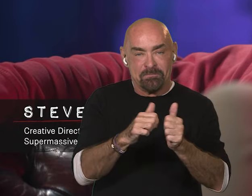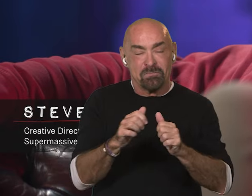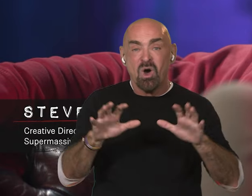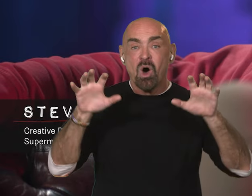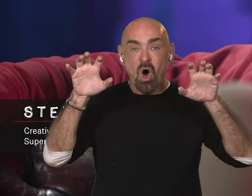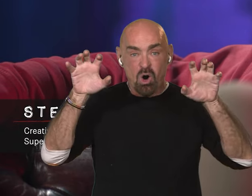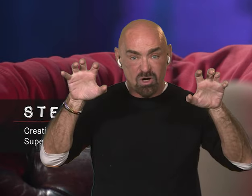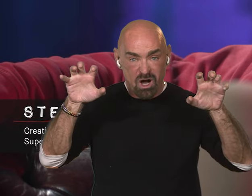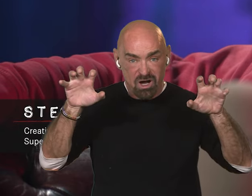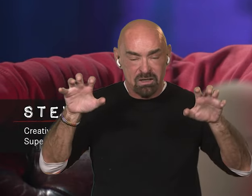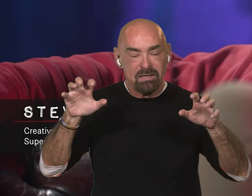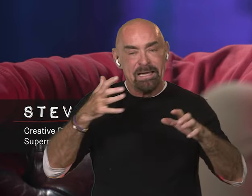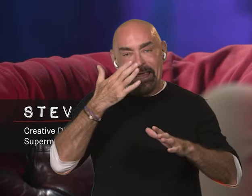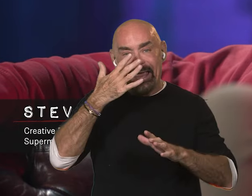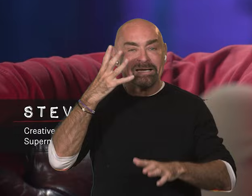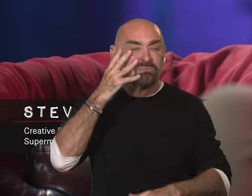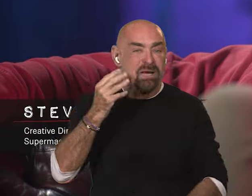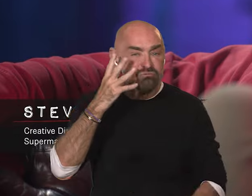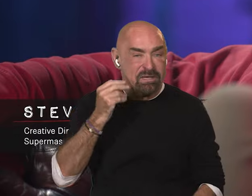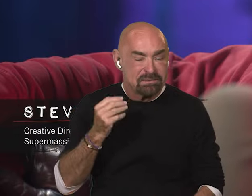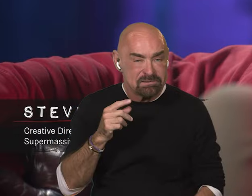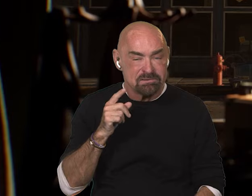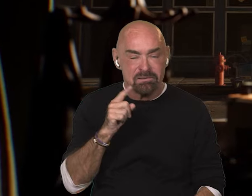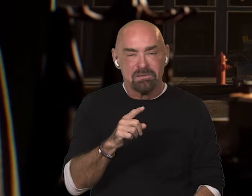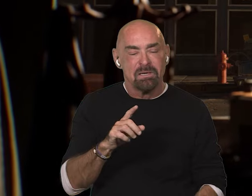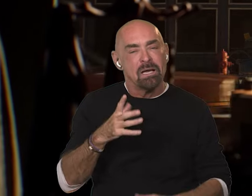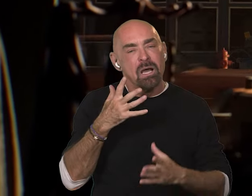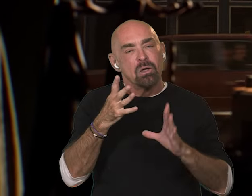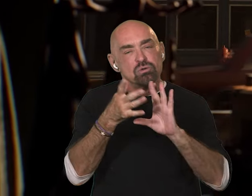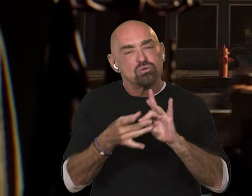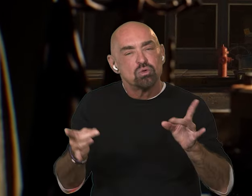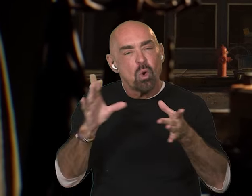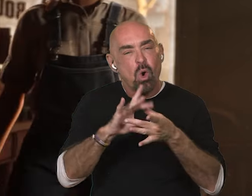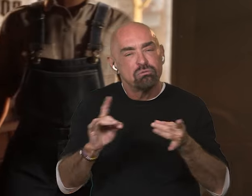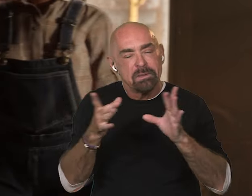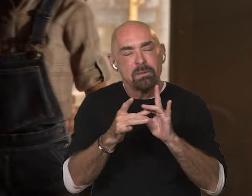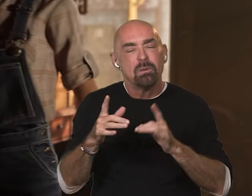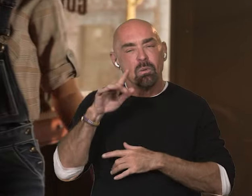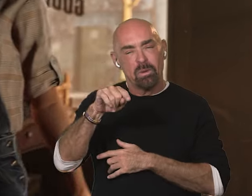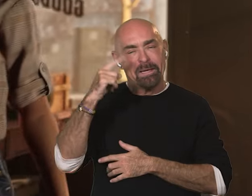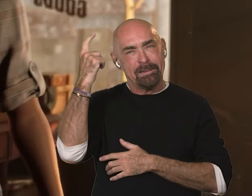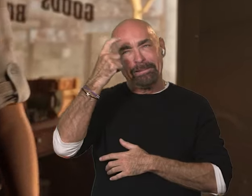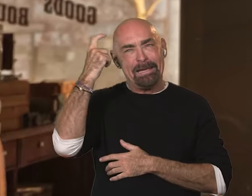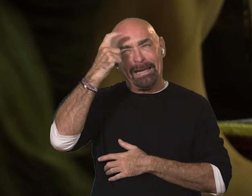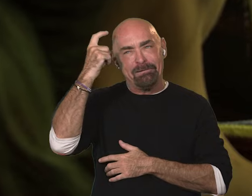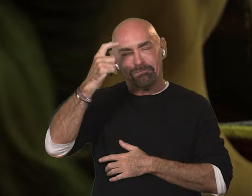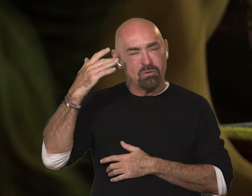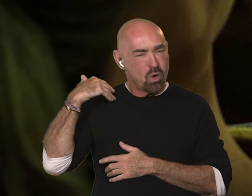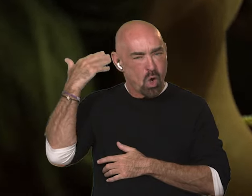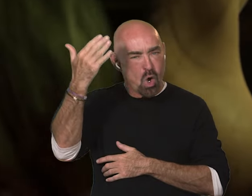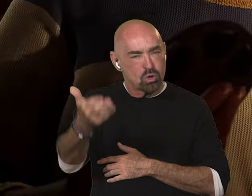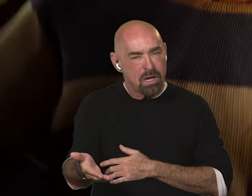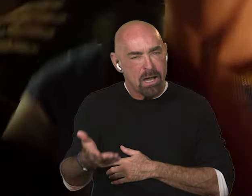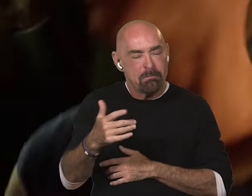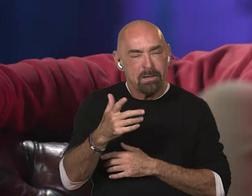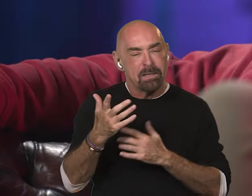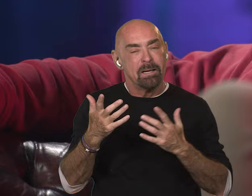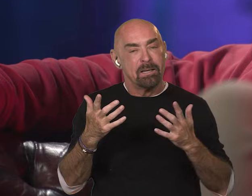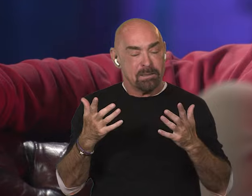unashamed horror experience. It's a story that we've been thinking around for quite a long